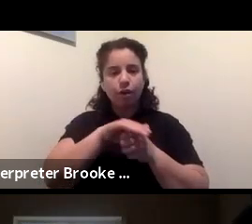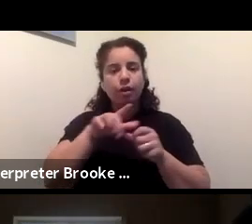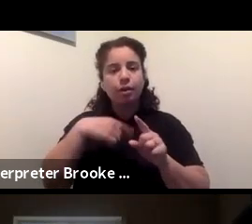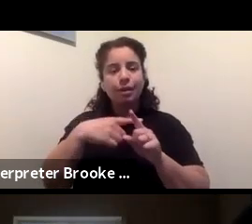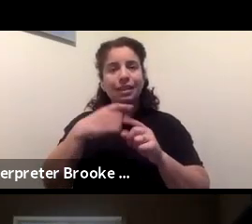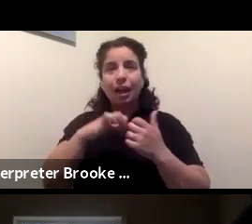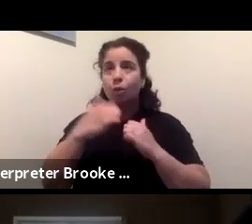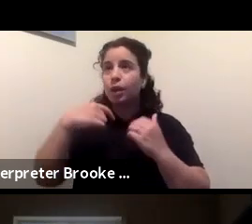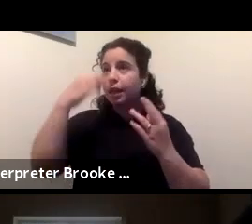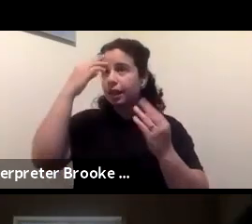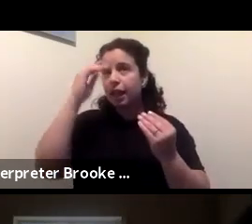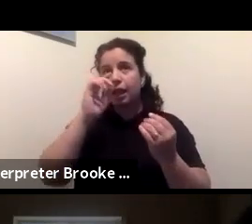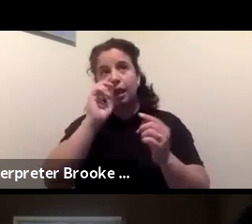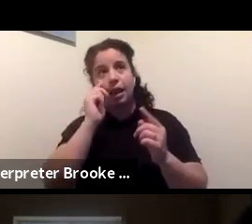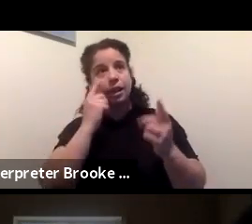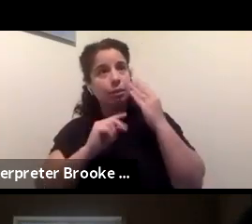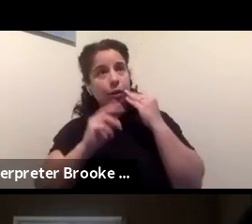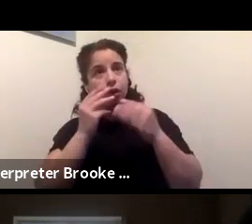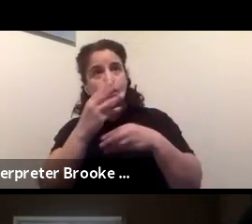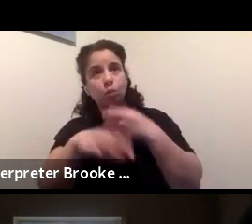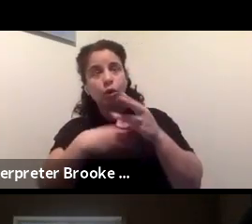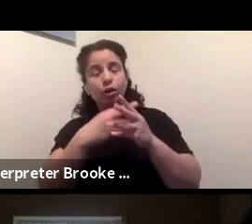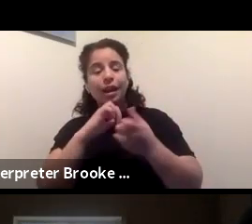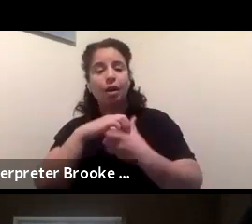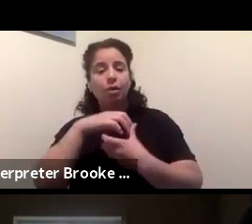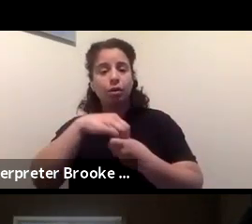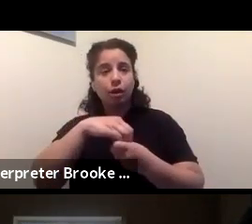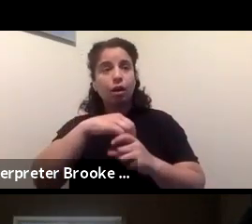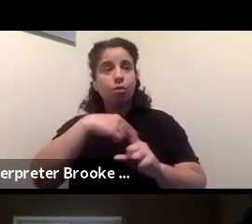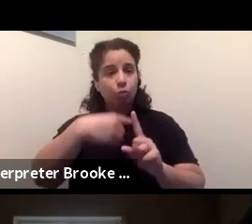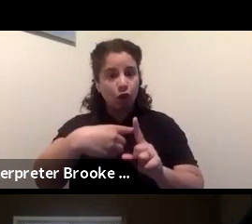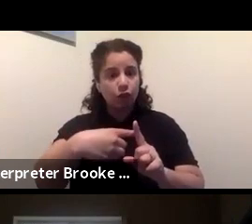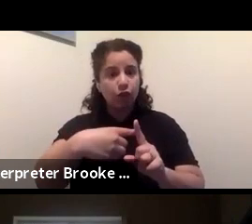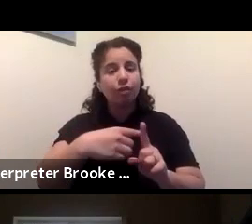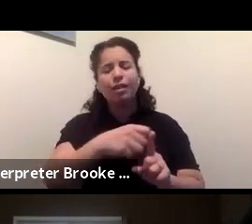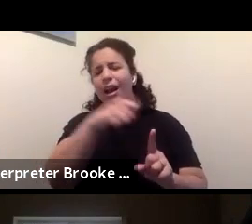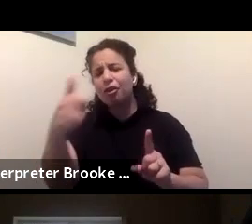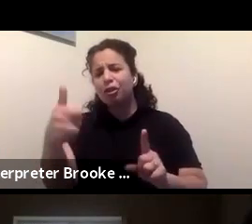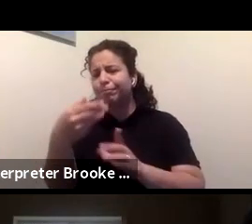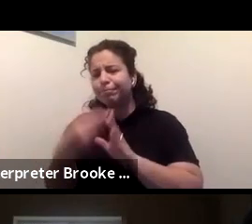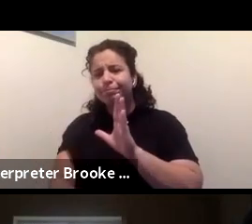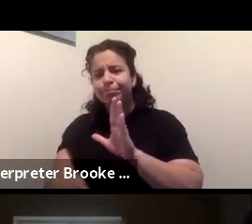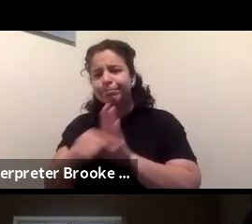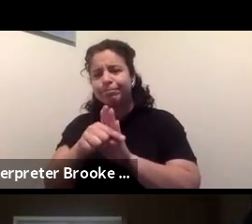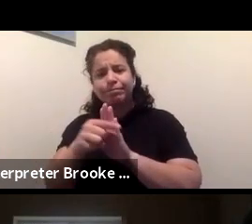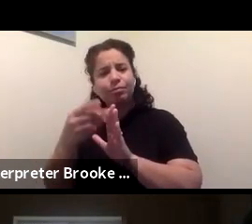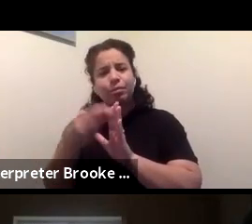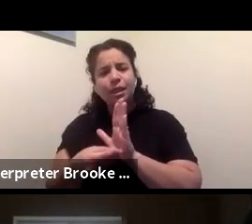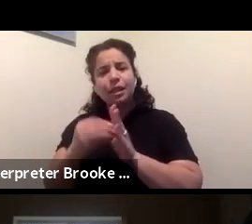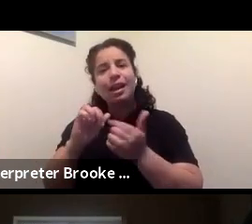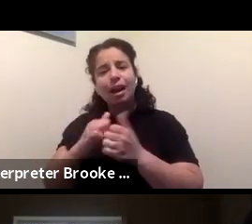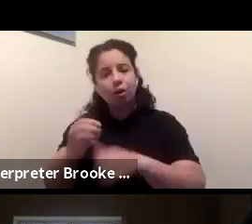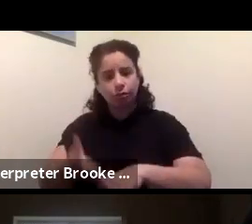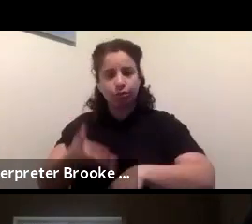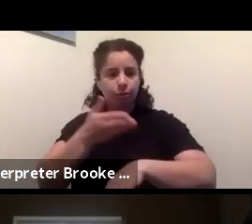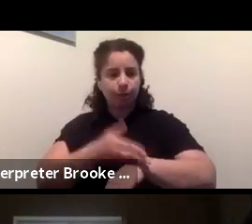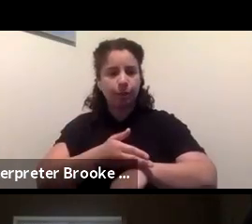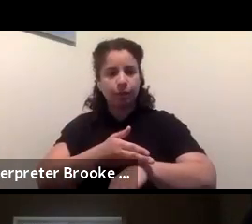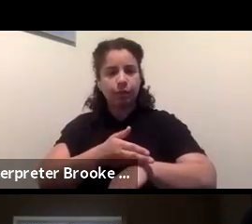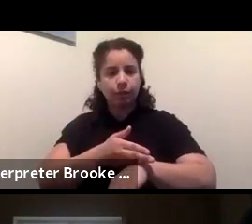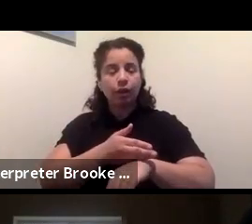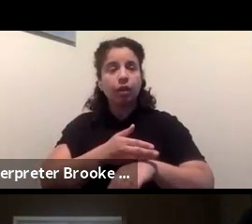world? How are they insufficient? And what innovations are needed? And where are we seeing